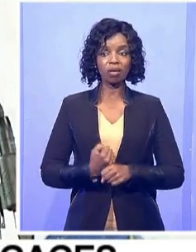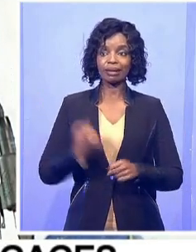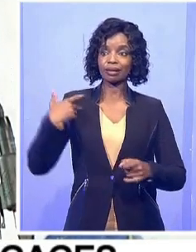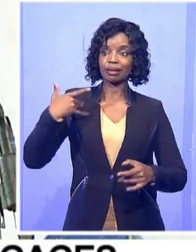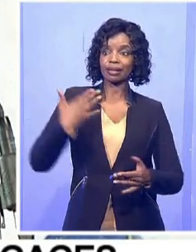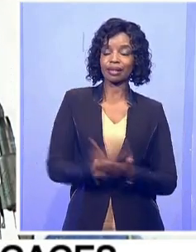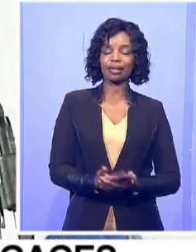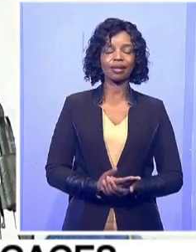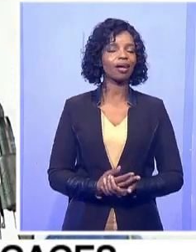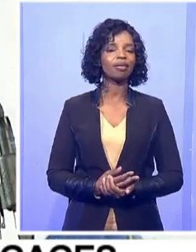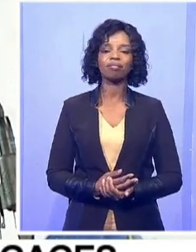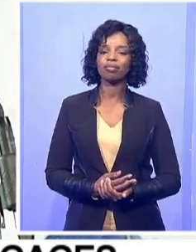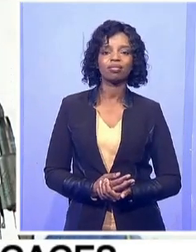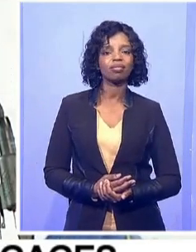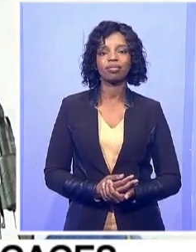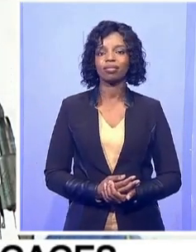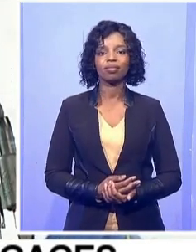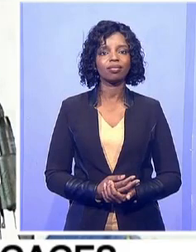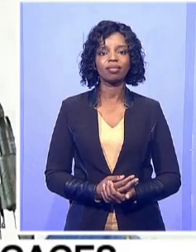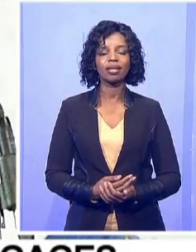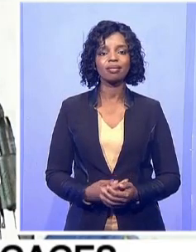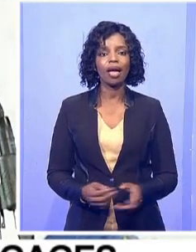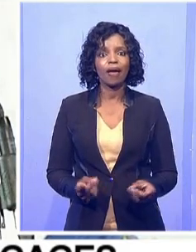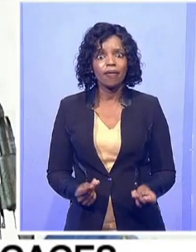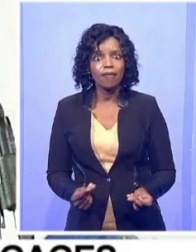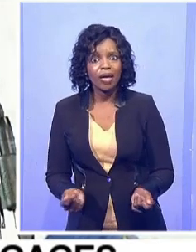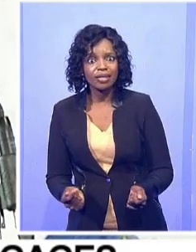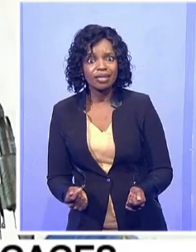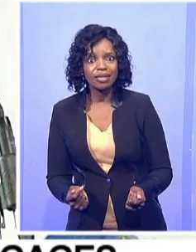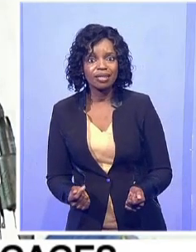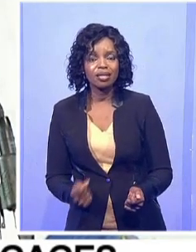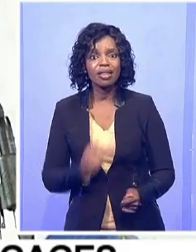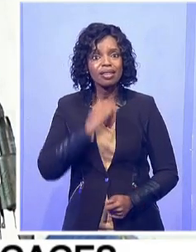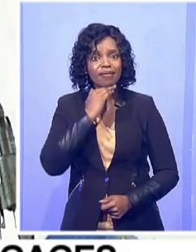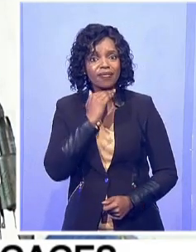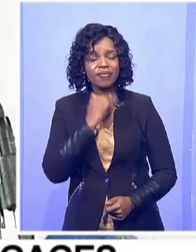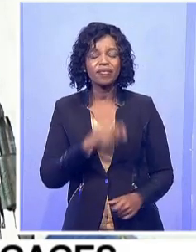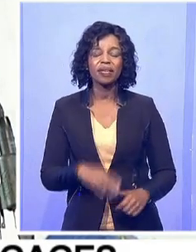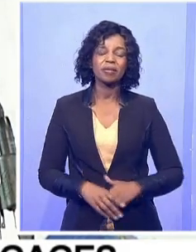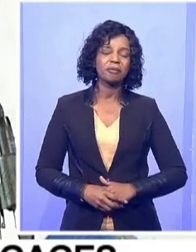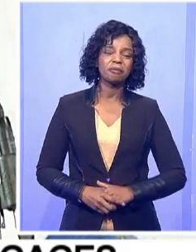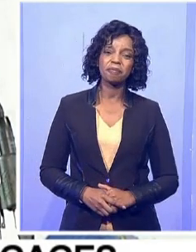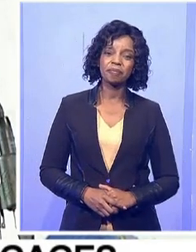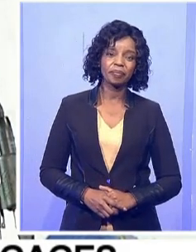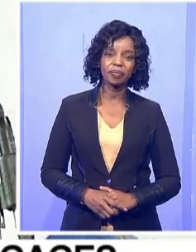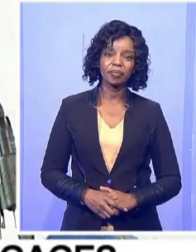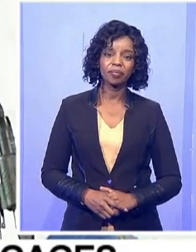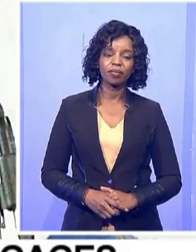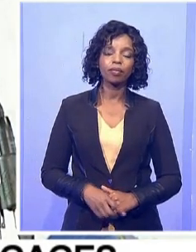we are taking, the speed at which we are moving, and I'm sure